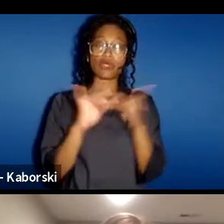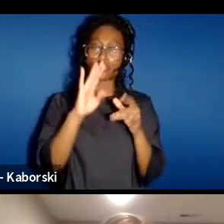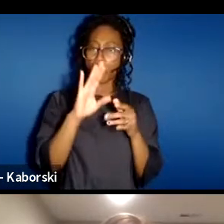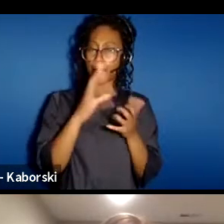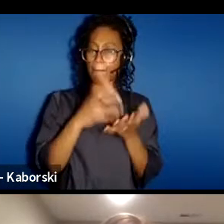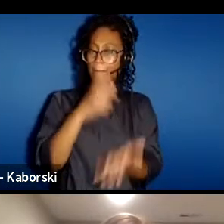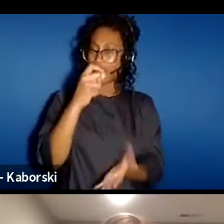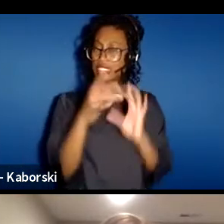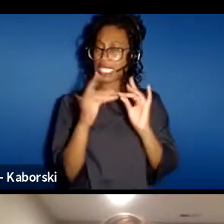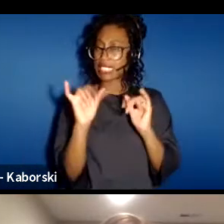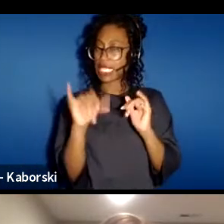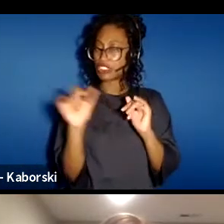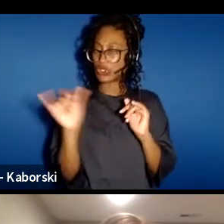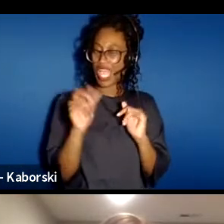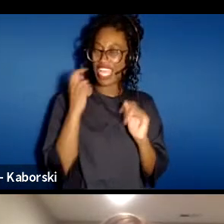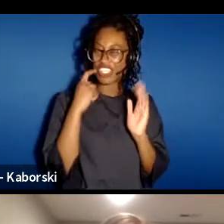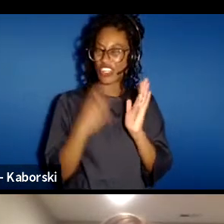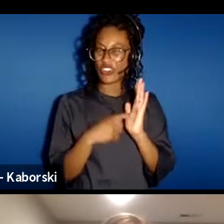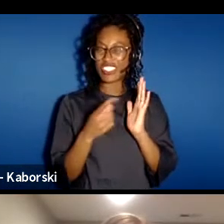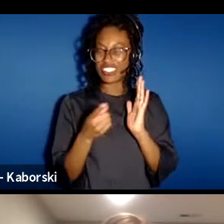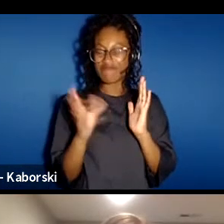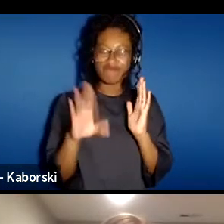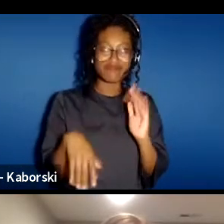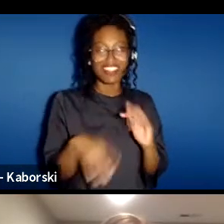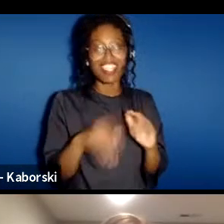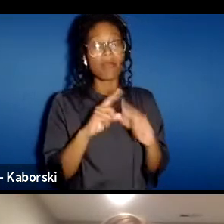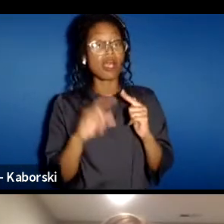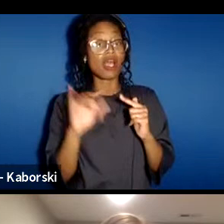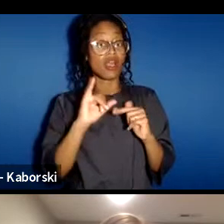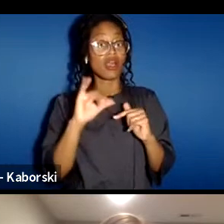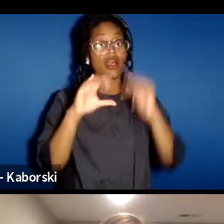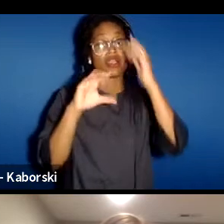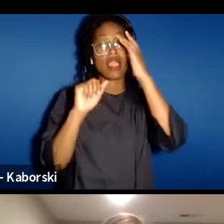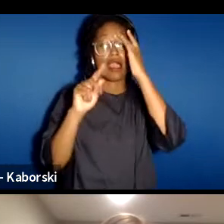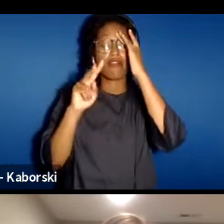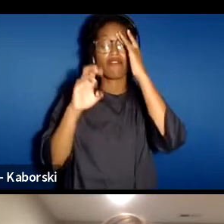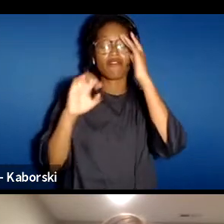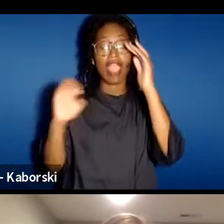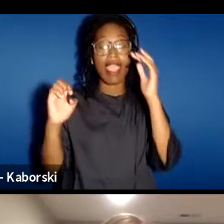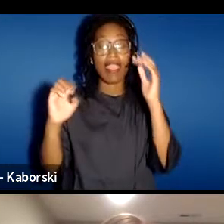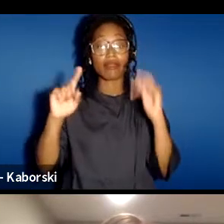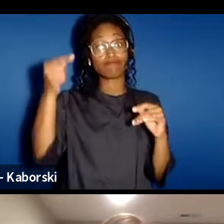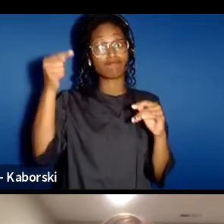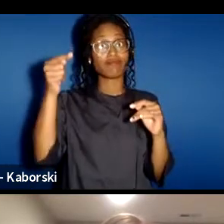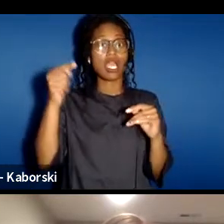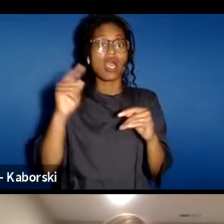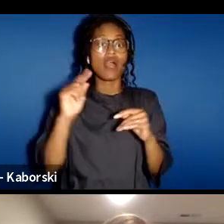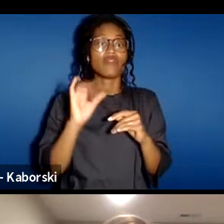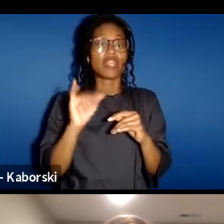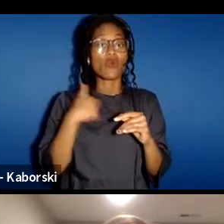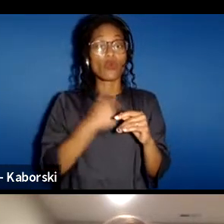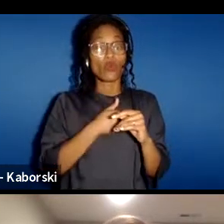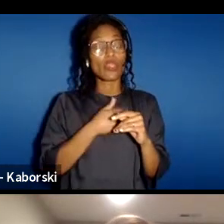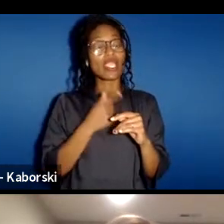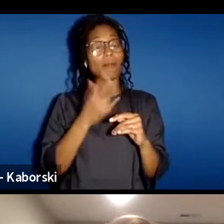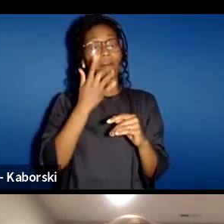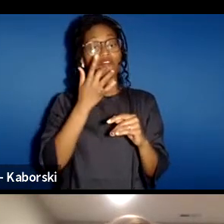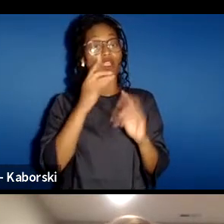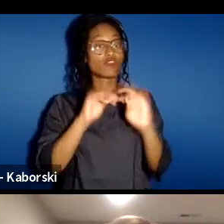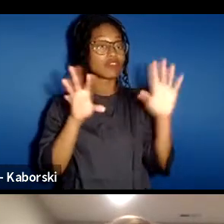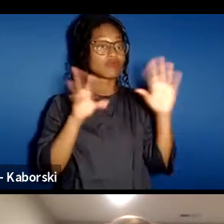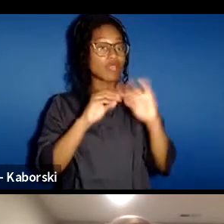that. I know that with working with Cave, as far as the way we project things, we're about transparency,